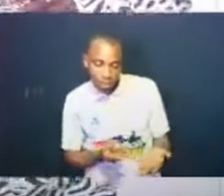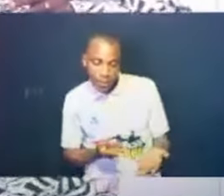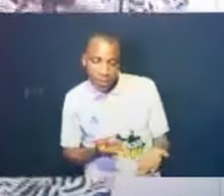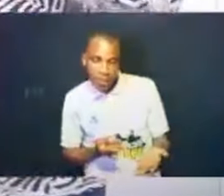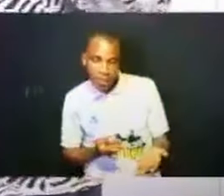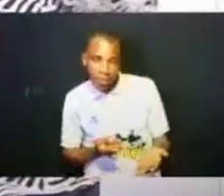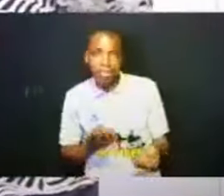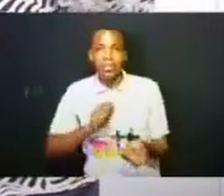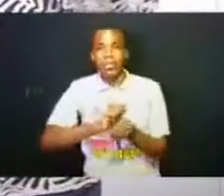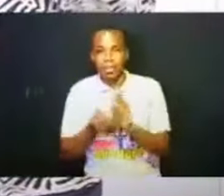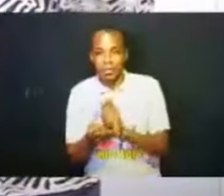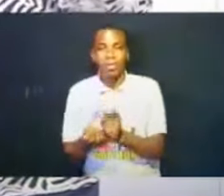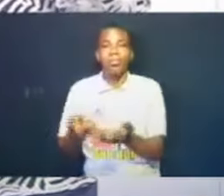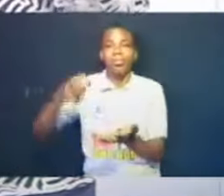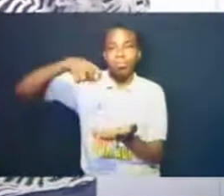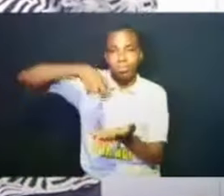knees.